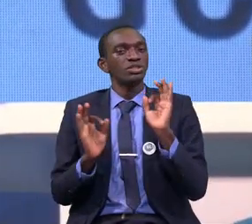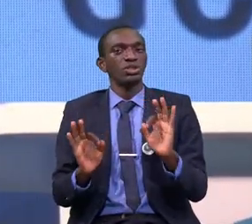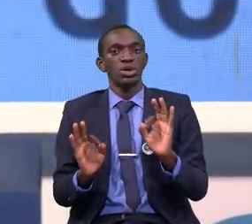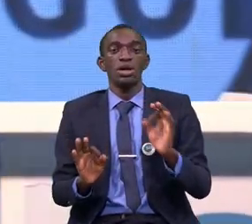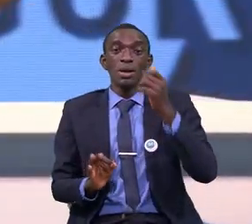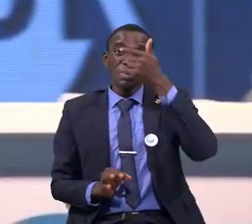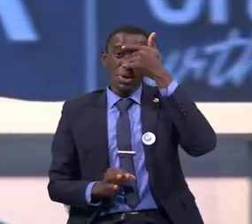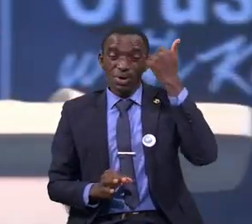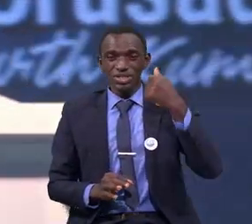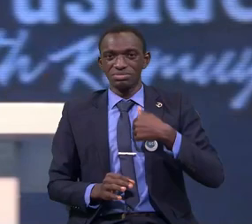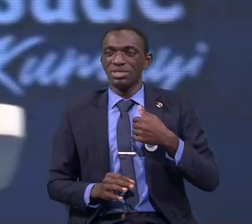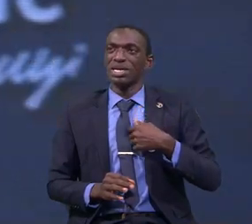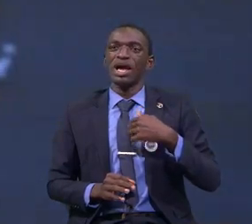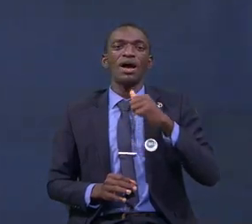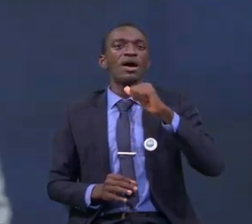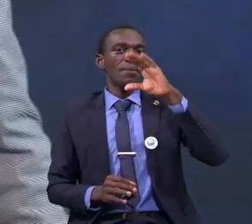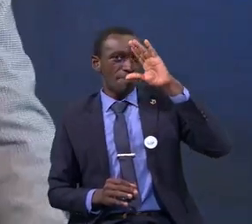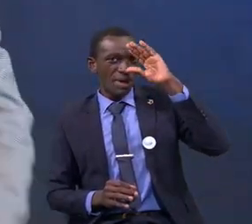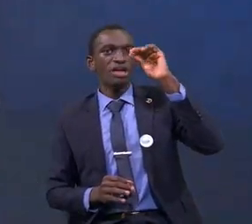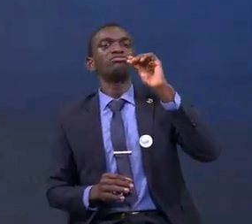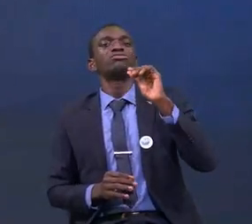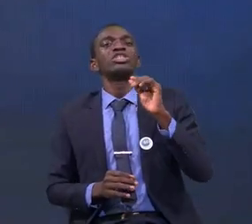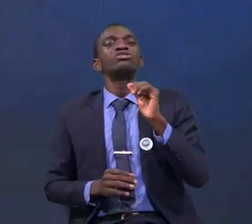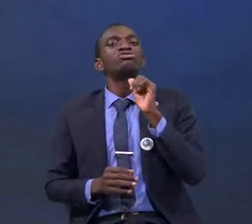am a man of unclean lips,